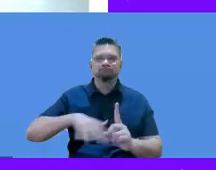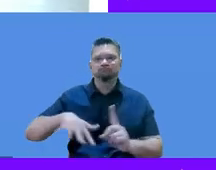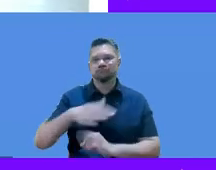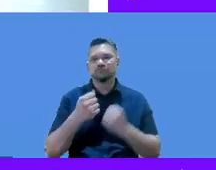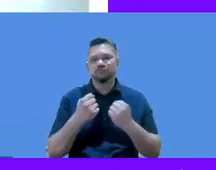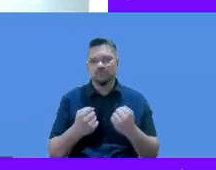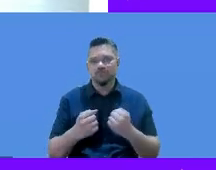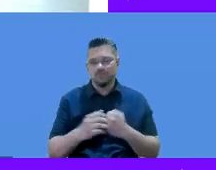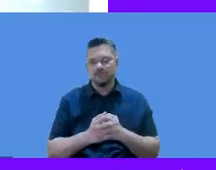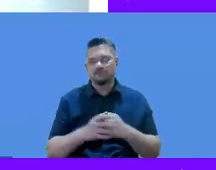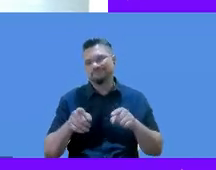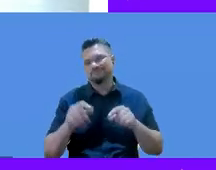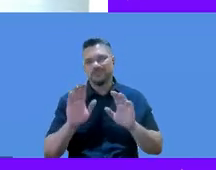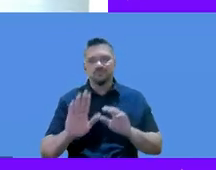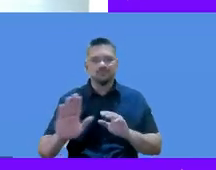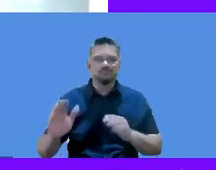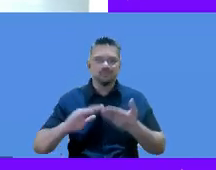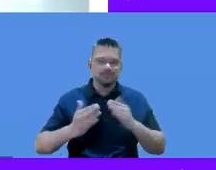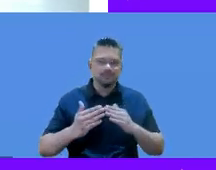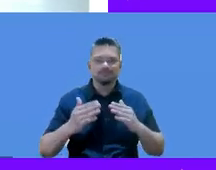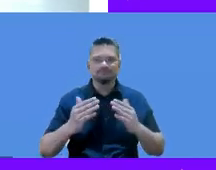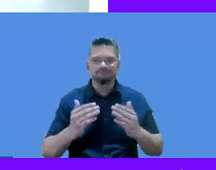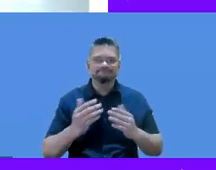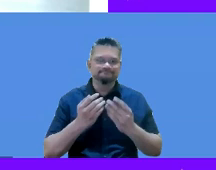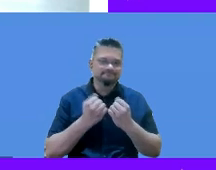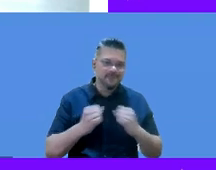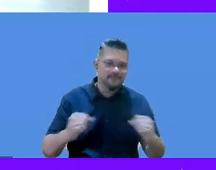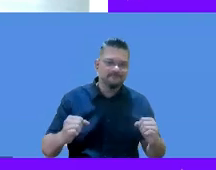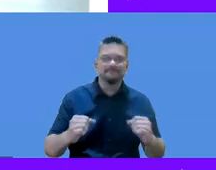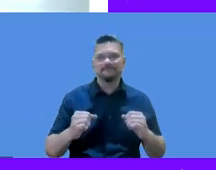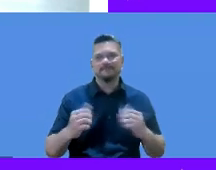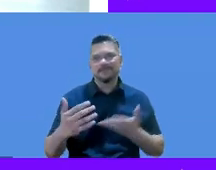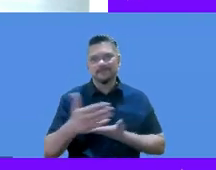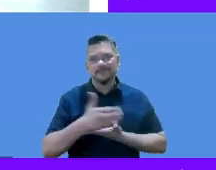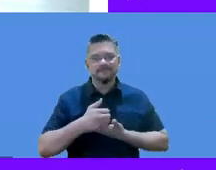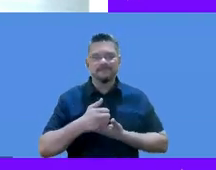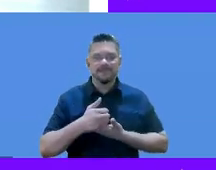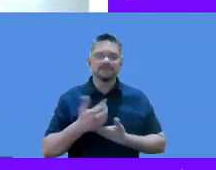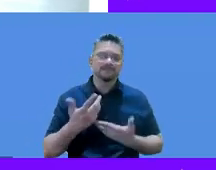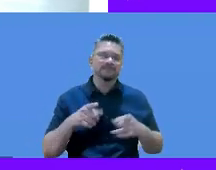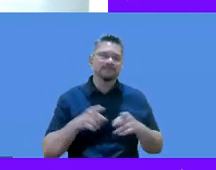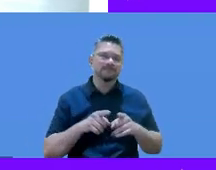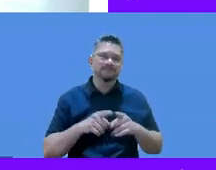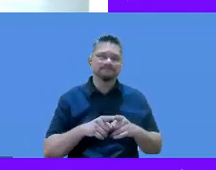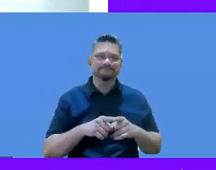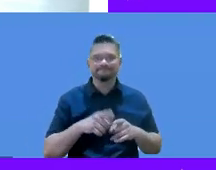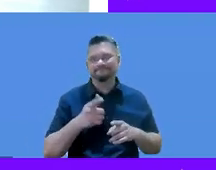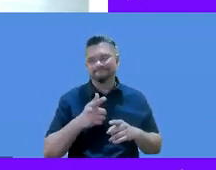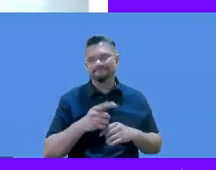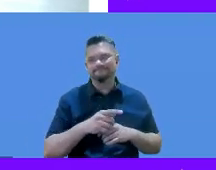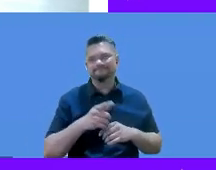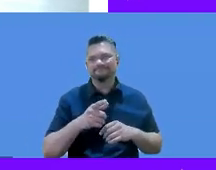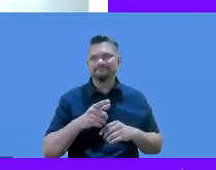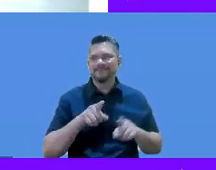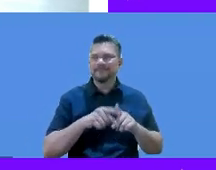their community. It kind of speaks to one of the pillars of the 1.8 billion campaign around resilience and safety.